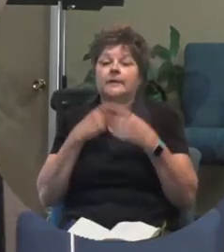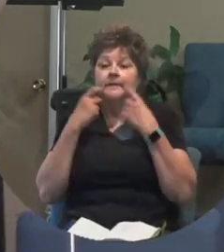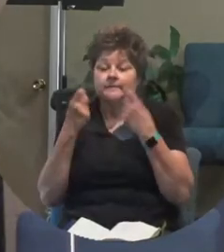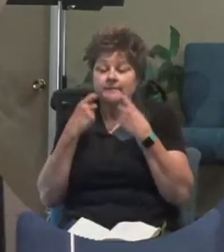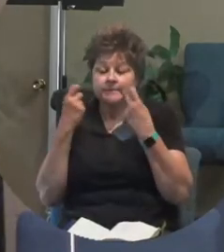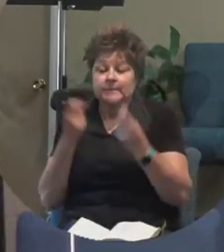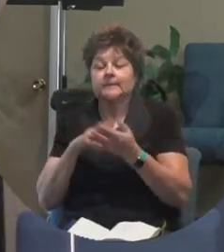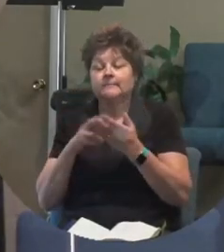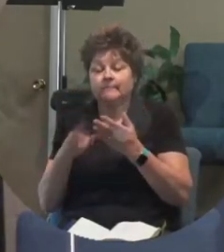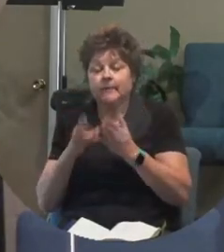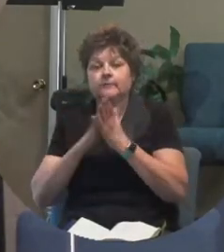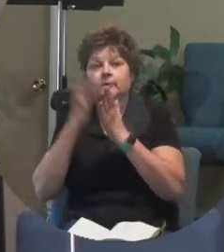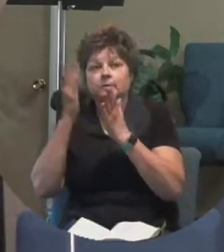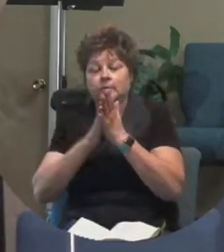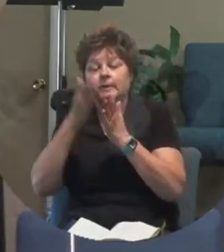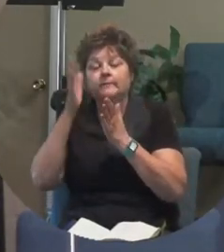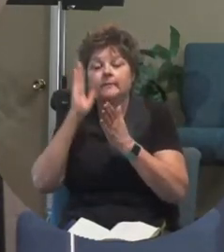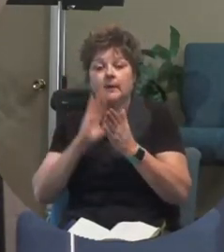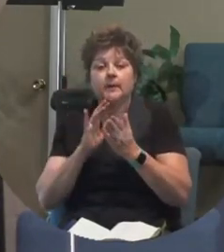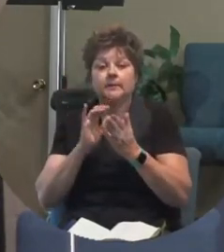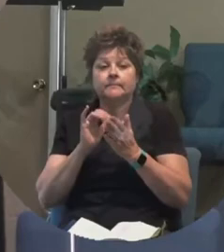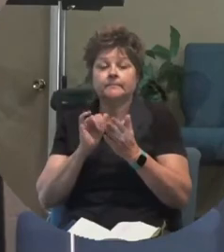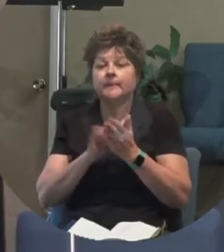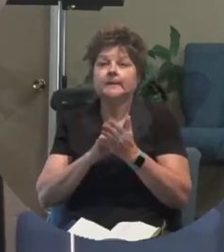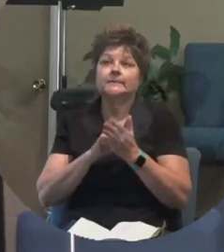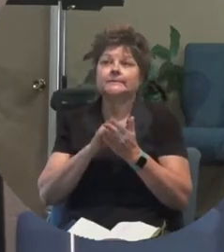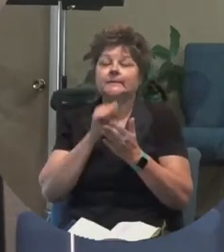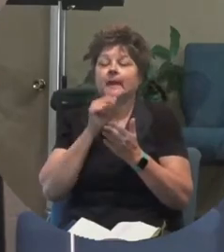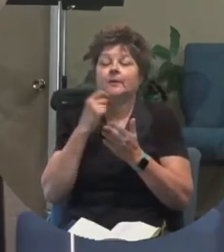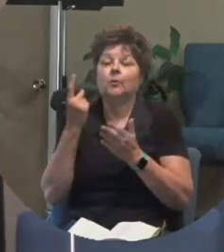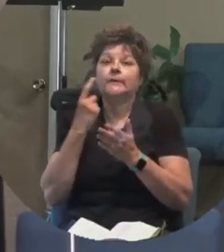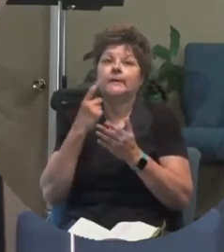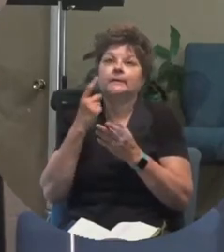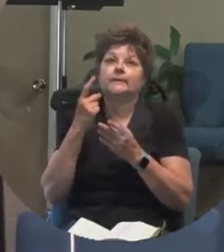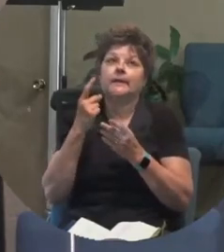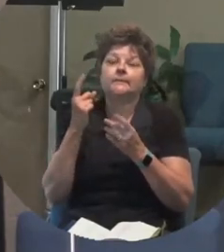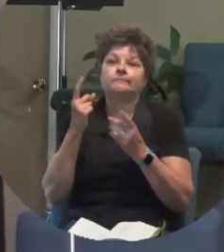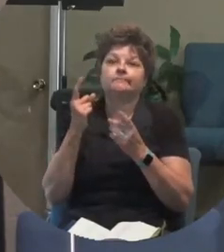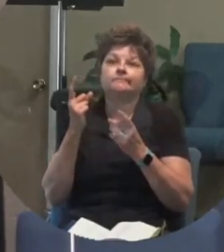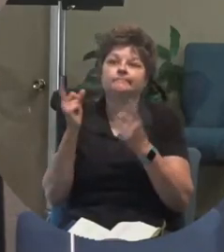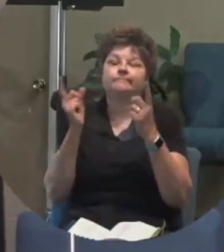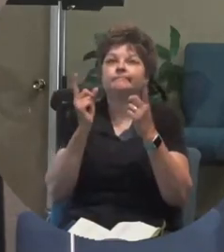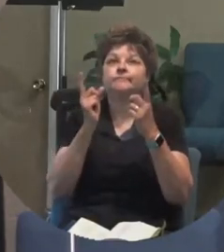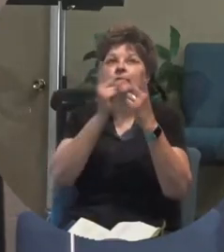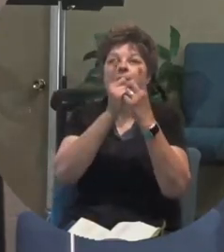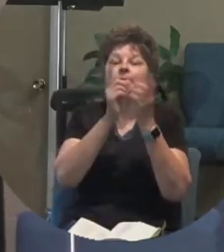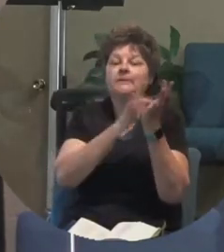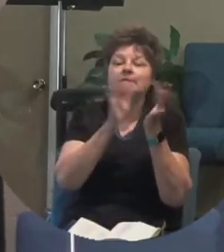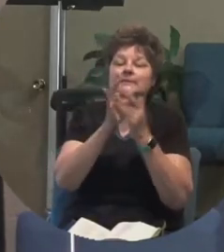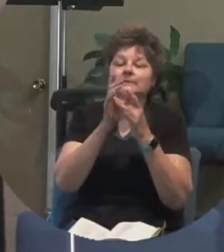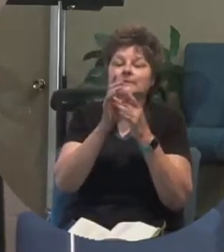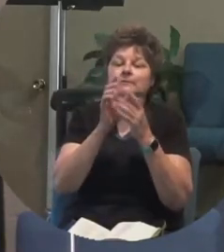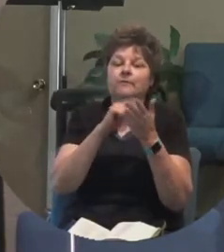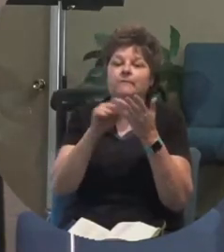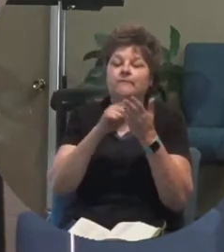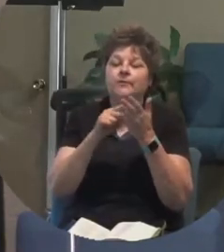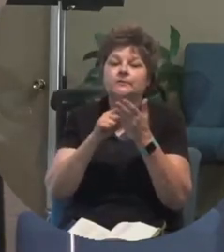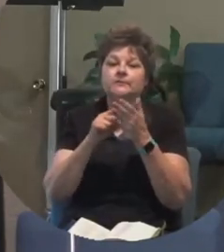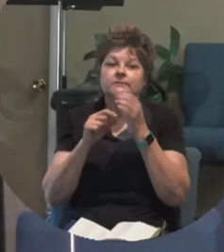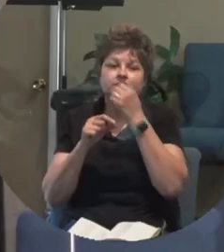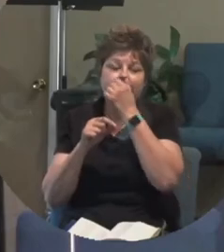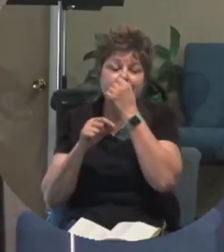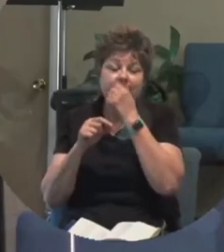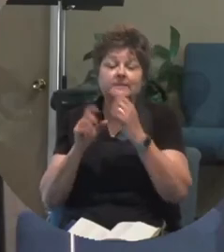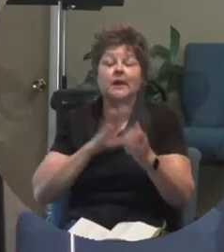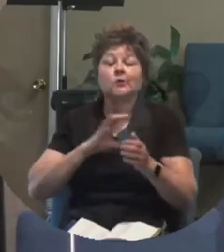God. That's not just a come to Jesus verse. That's a Christian verse. That's a y'all come because y'all